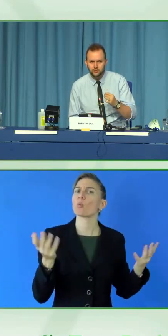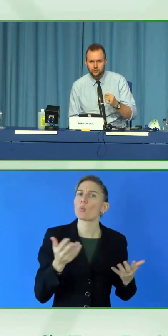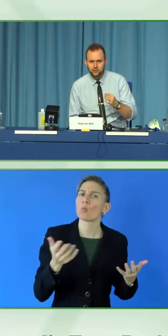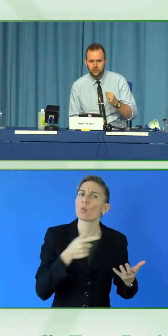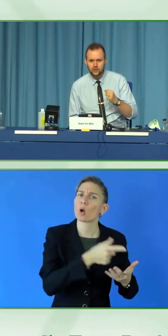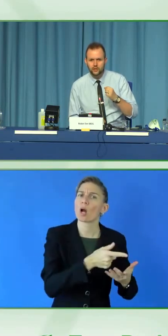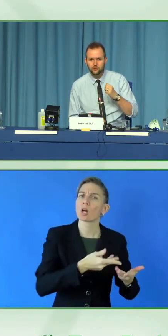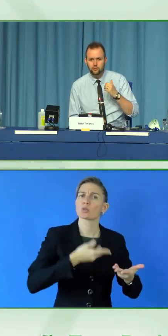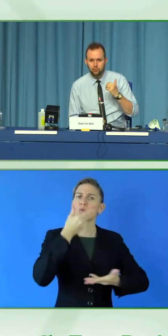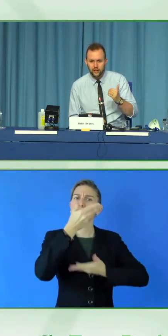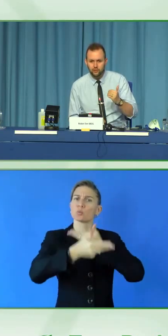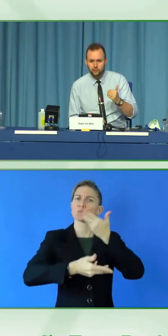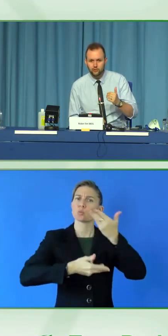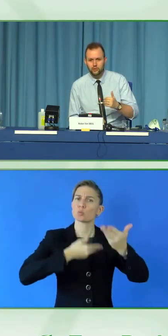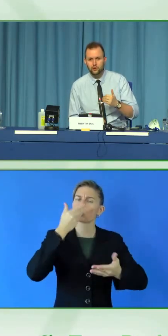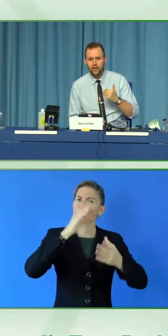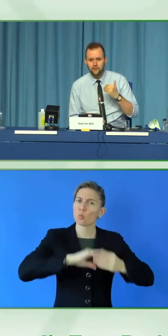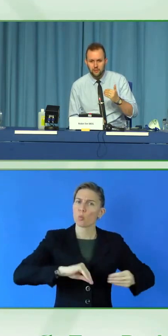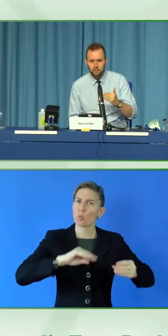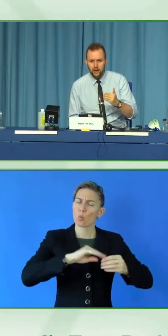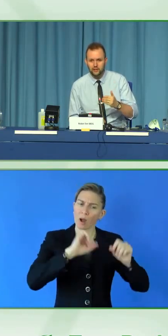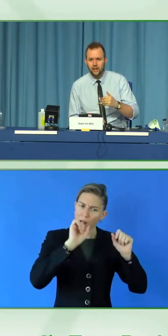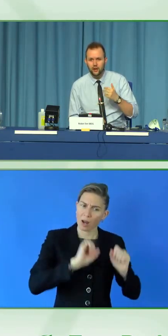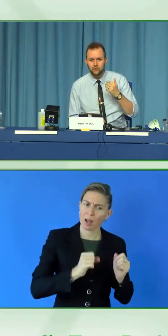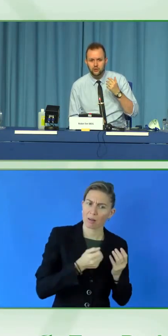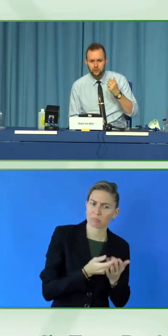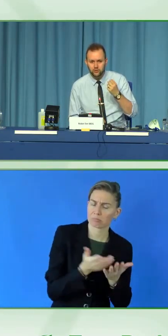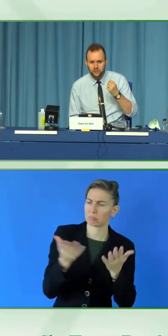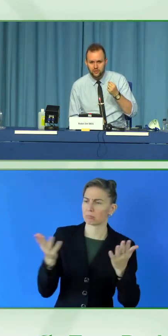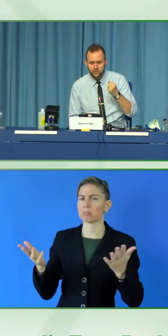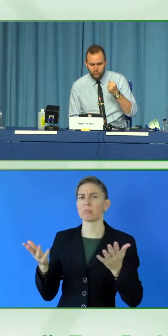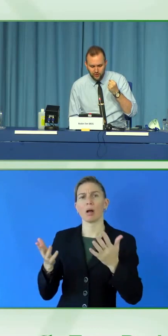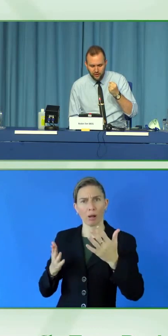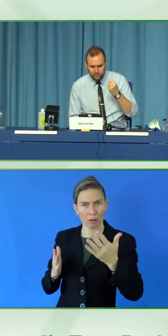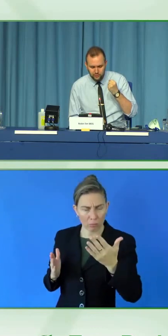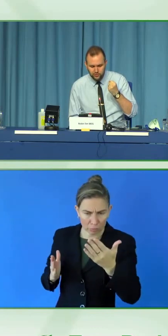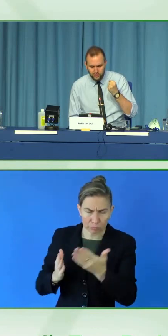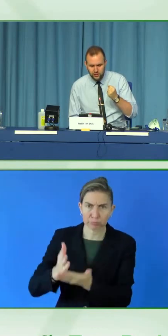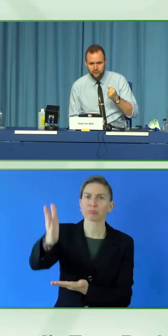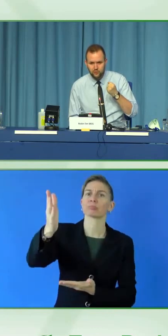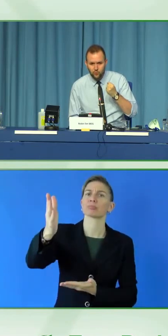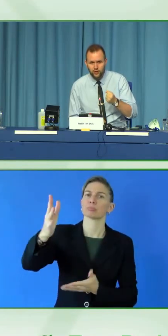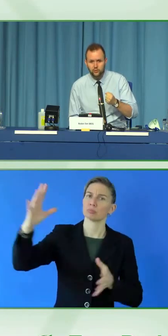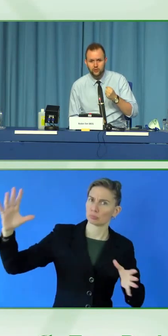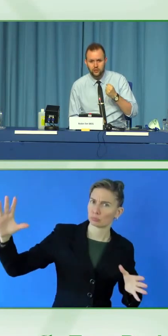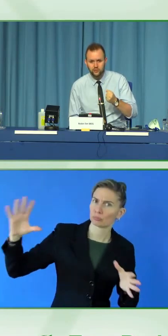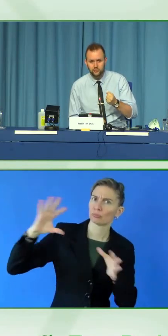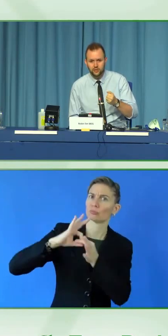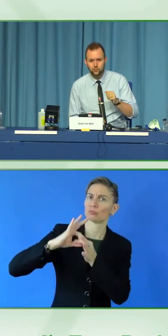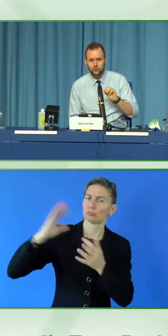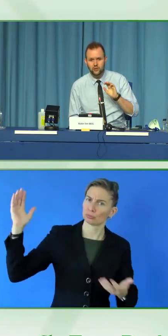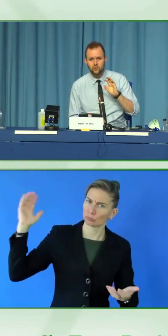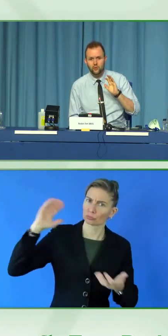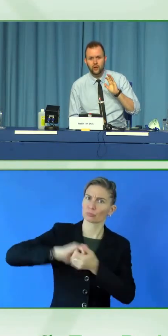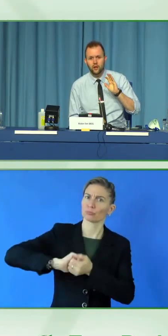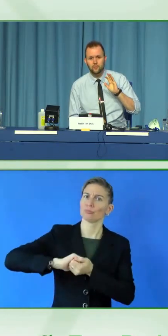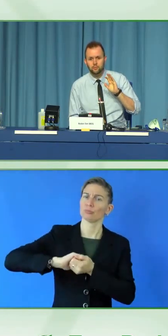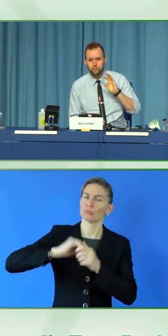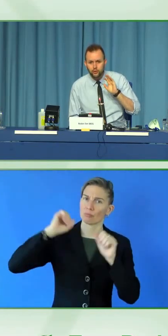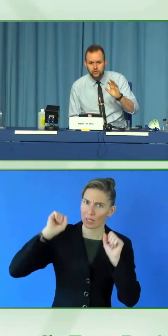helped you to break through and to have impact? How were you able to achieve and work with government?